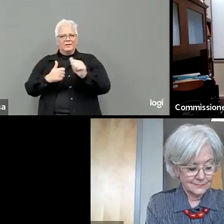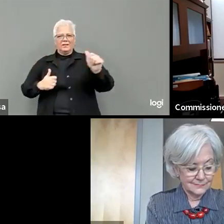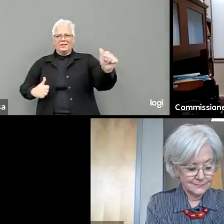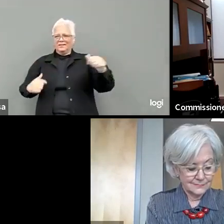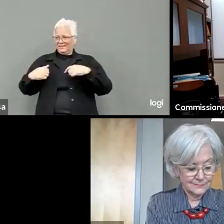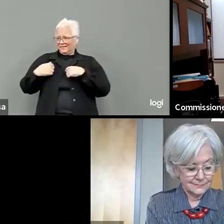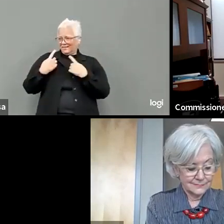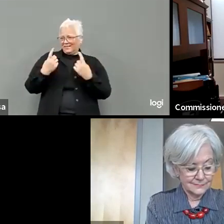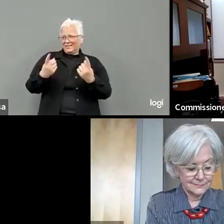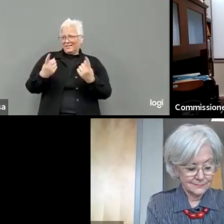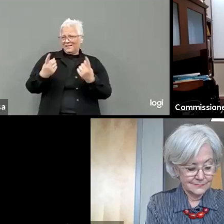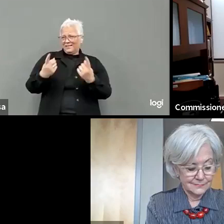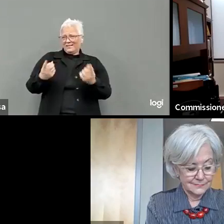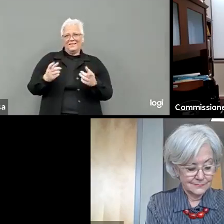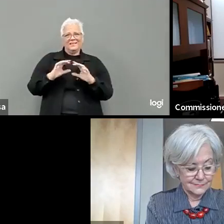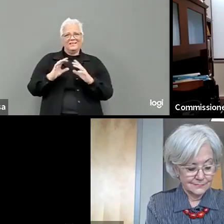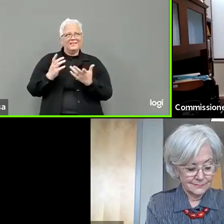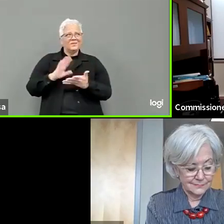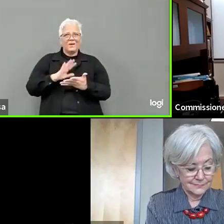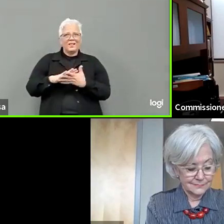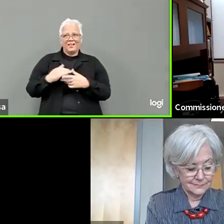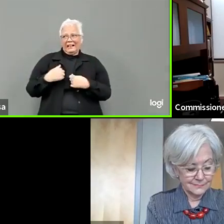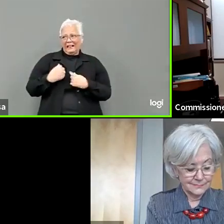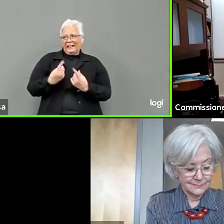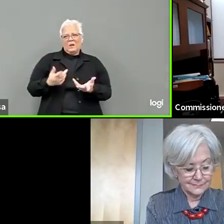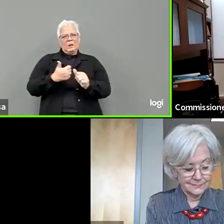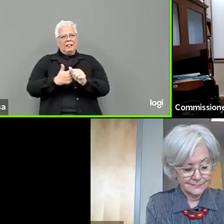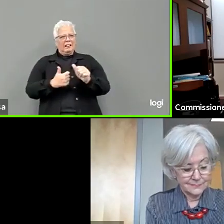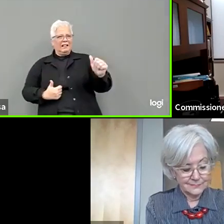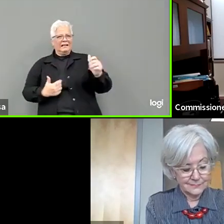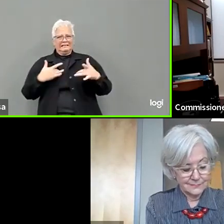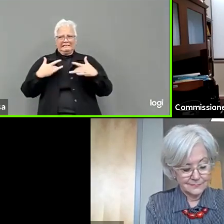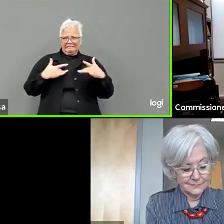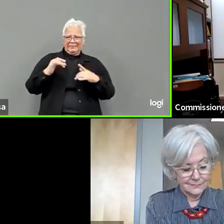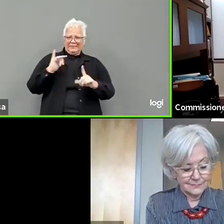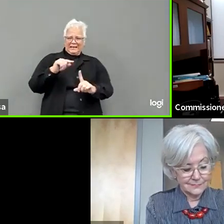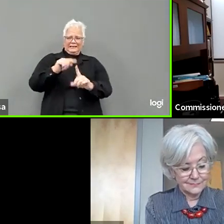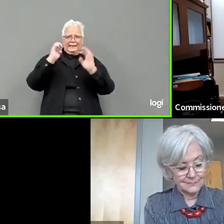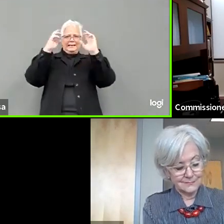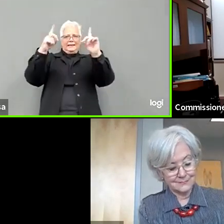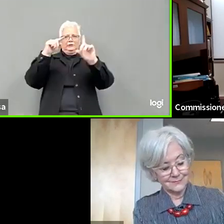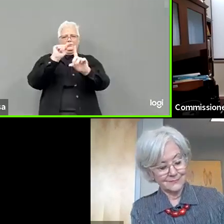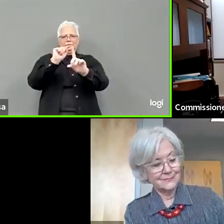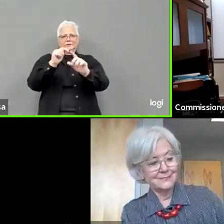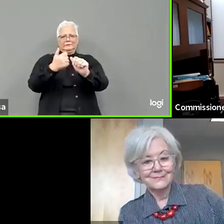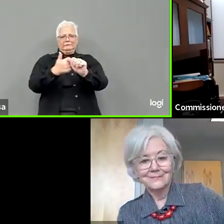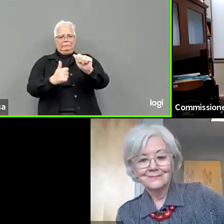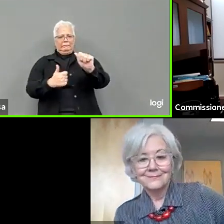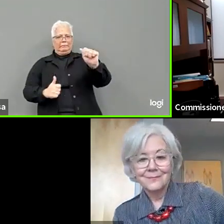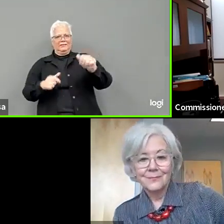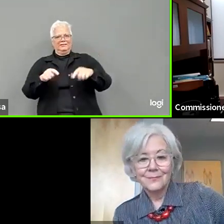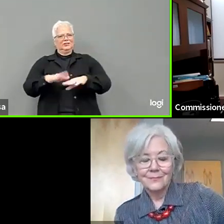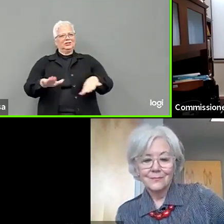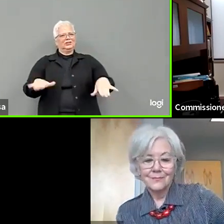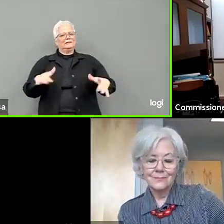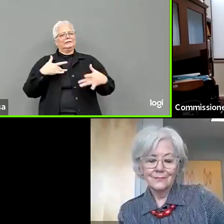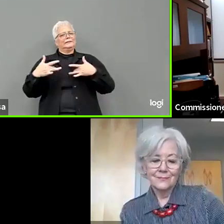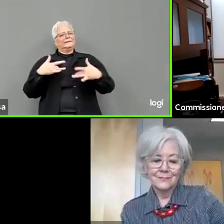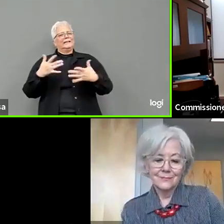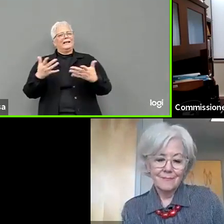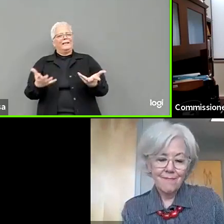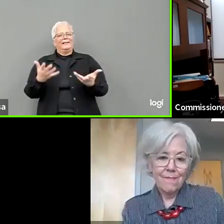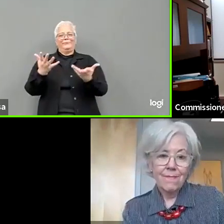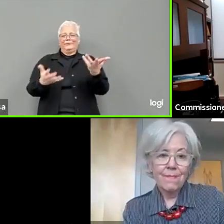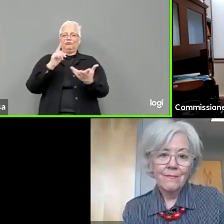now. Thank you, Mayor. Next question for Fox 23 for Susan. At Morton, do you